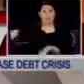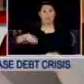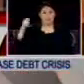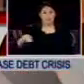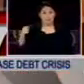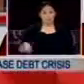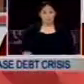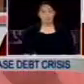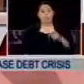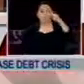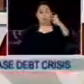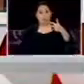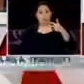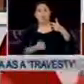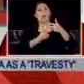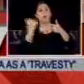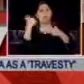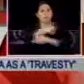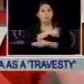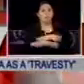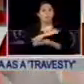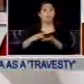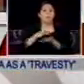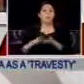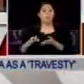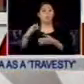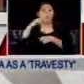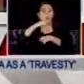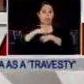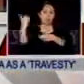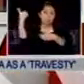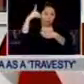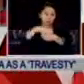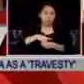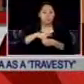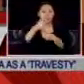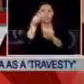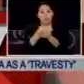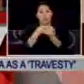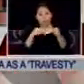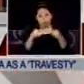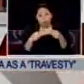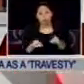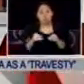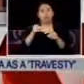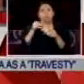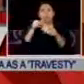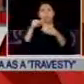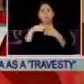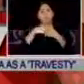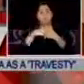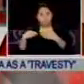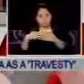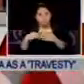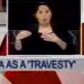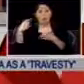March 13, 2008. C. Other bank accounts, including time deposits, money market placements, peso, dollar accounts, and the like, that are in the name of Renato